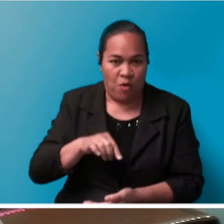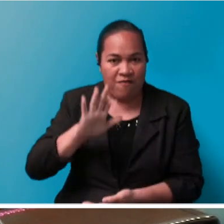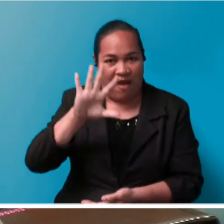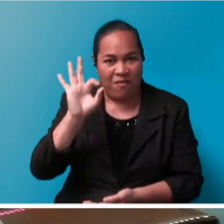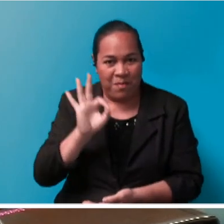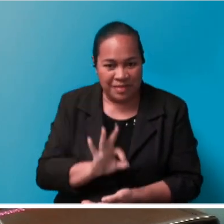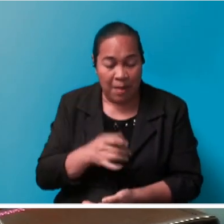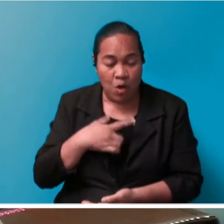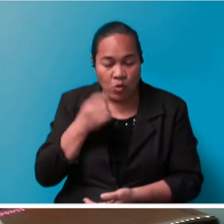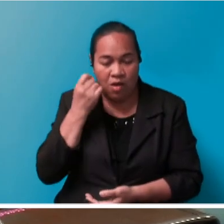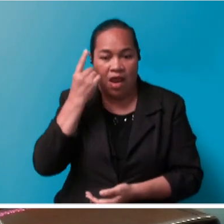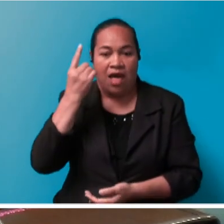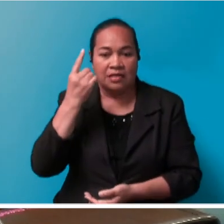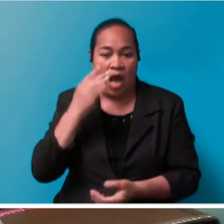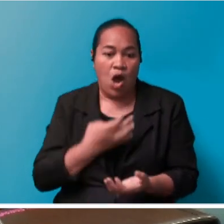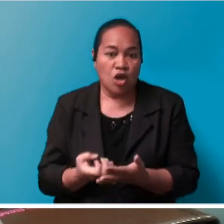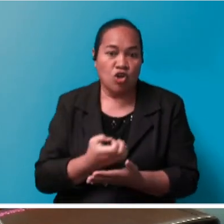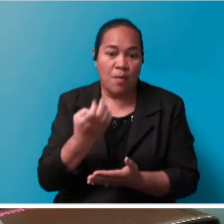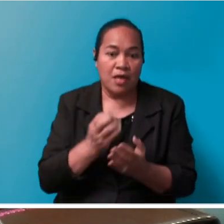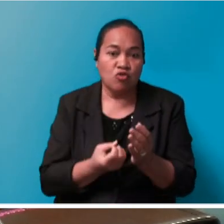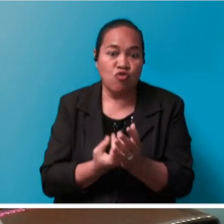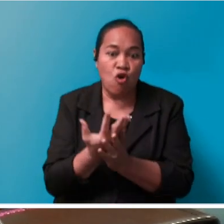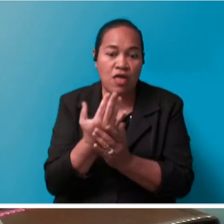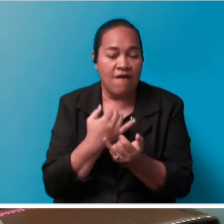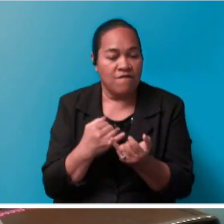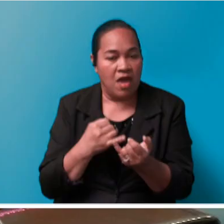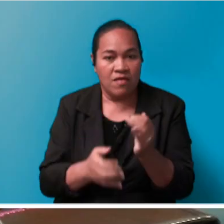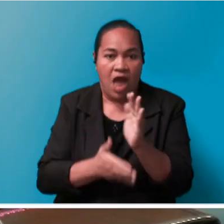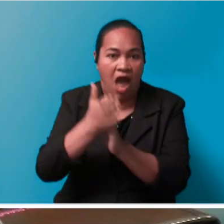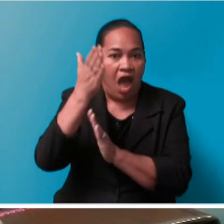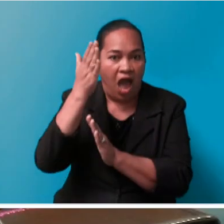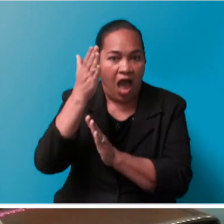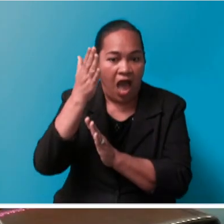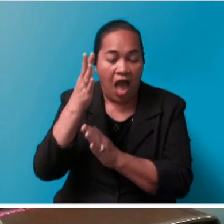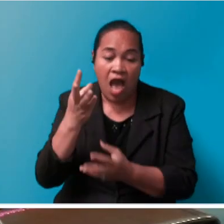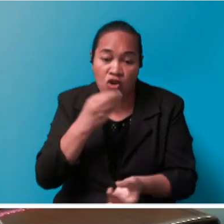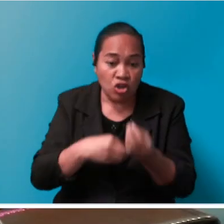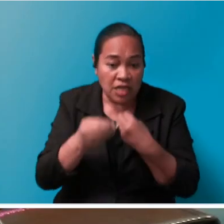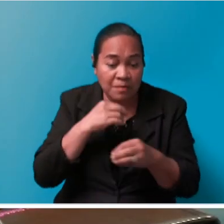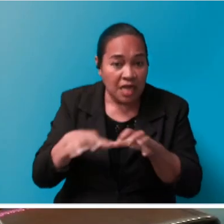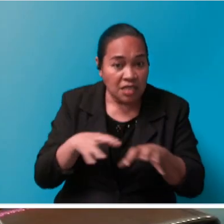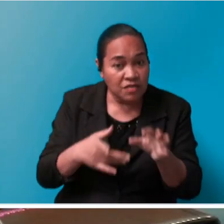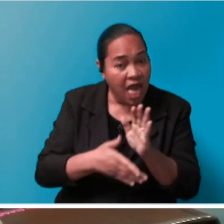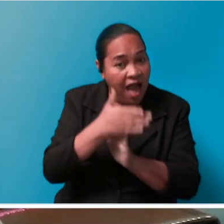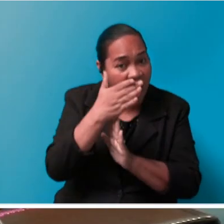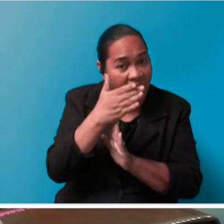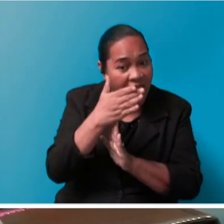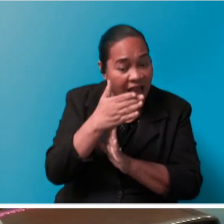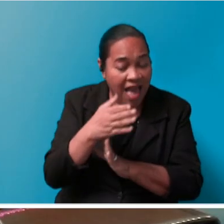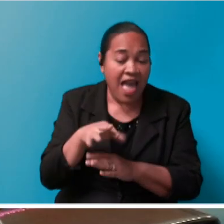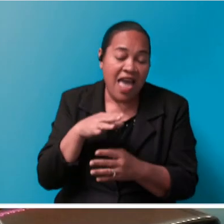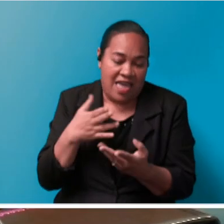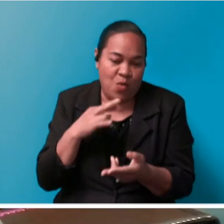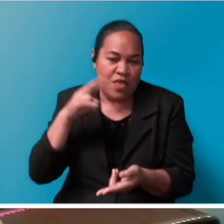we realized that our economic growth was still very, very high. Consumption activity was high. So even with the